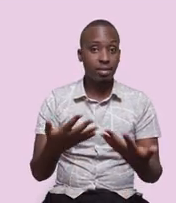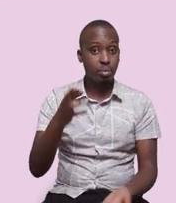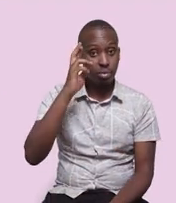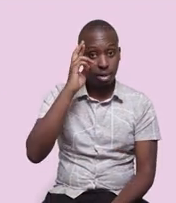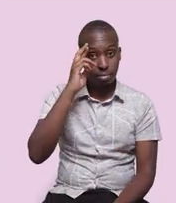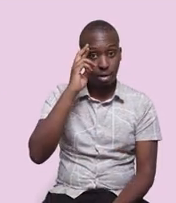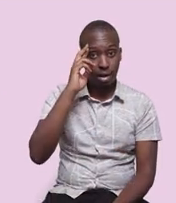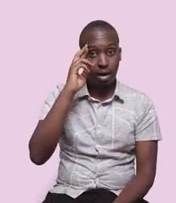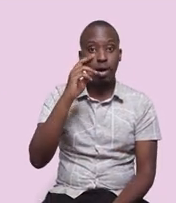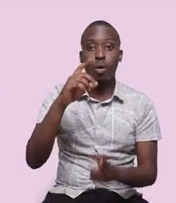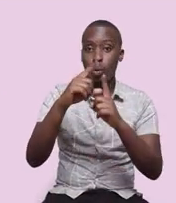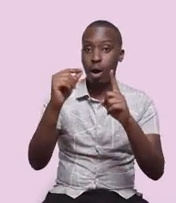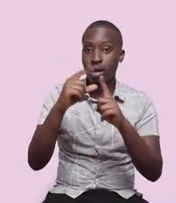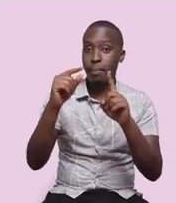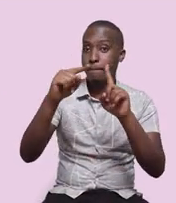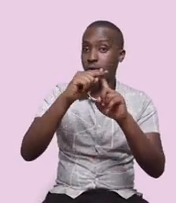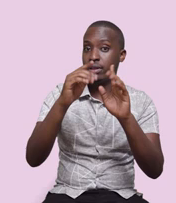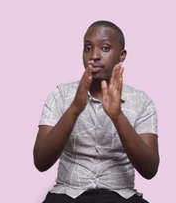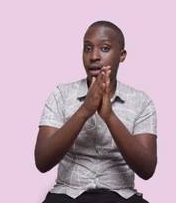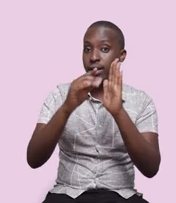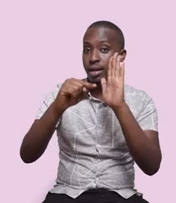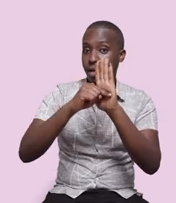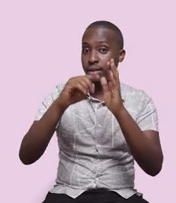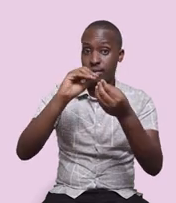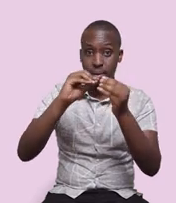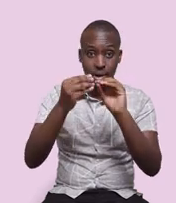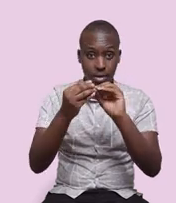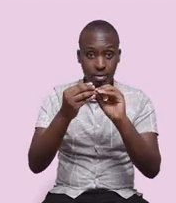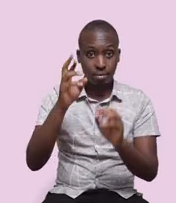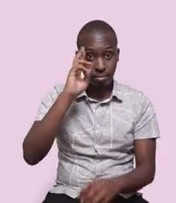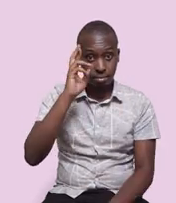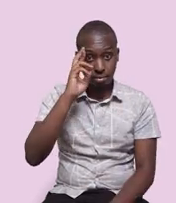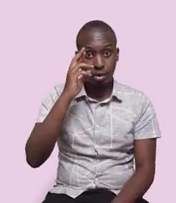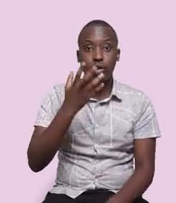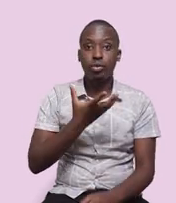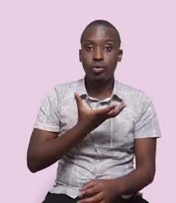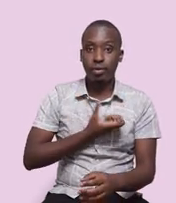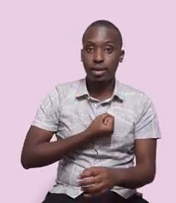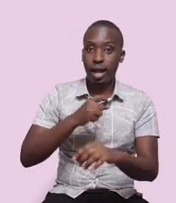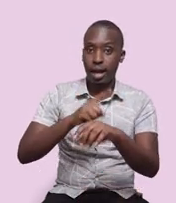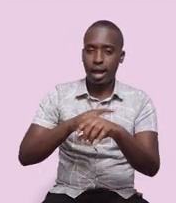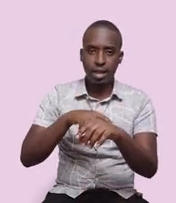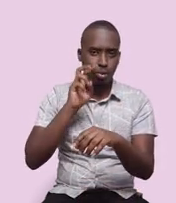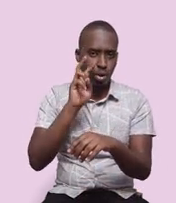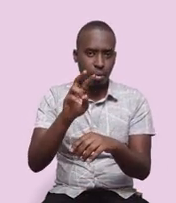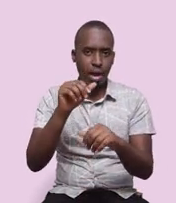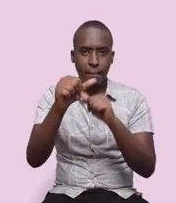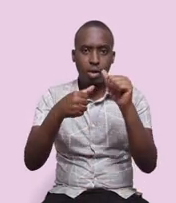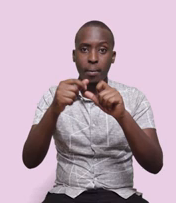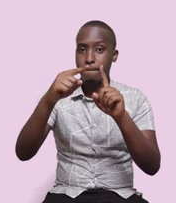word positive numbers and negative numbers? Let's take a look at